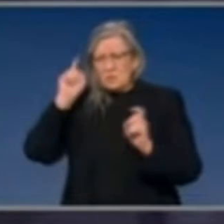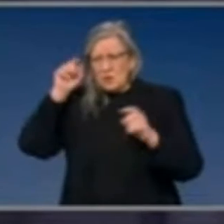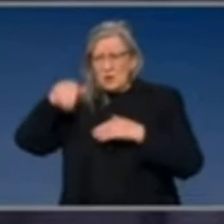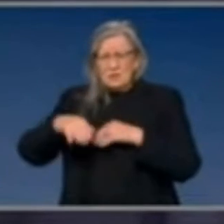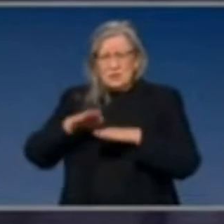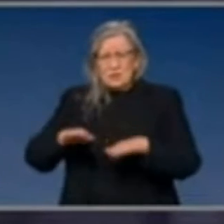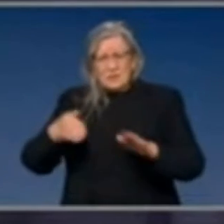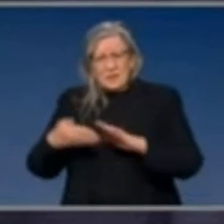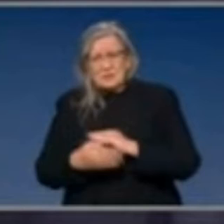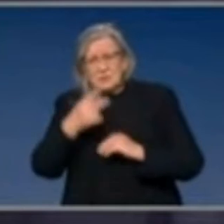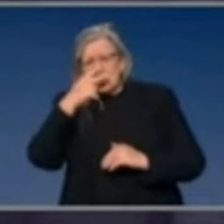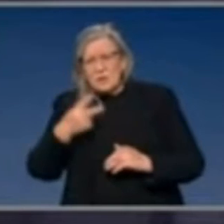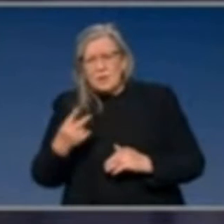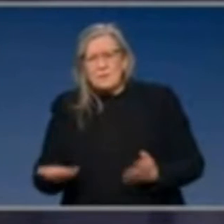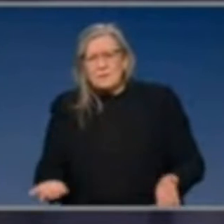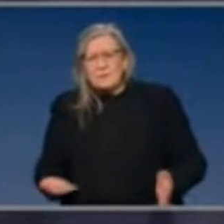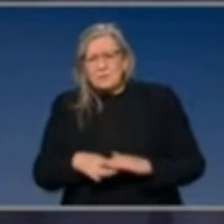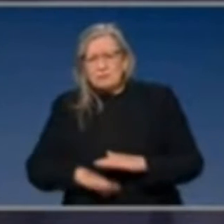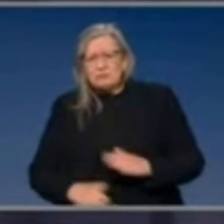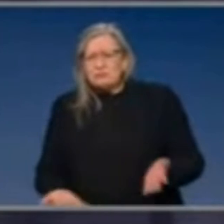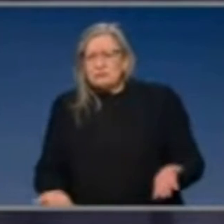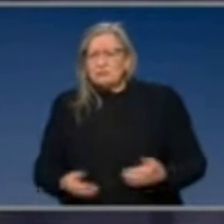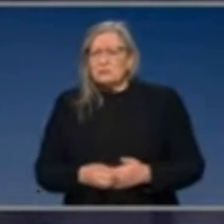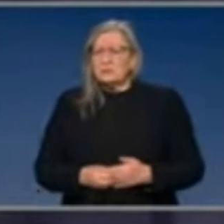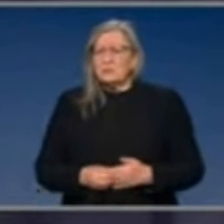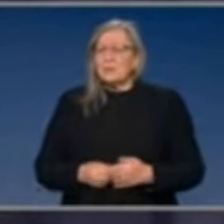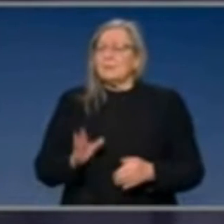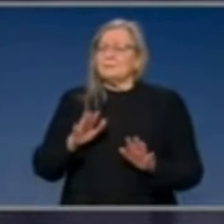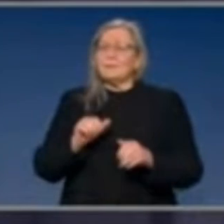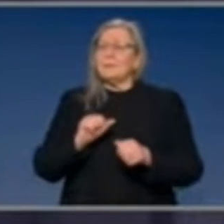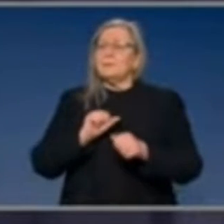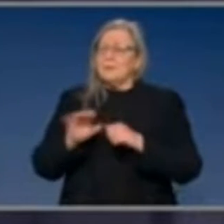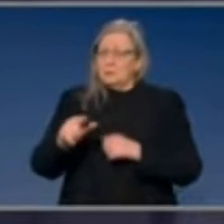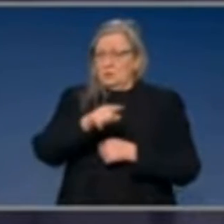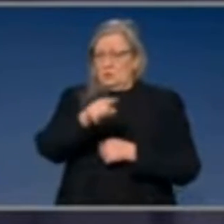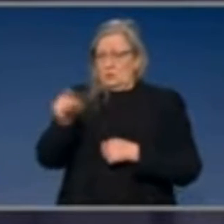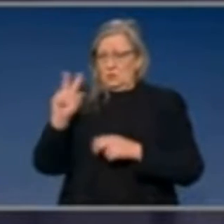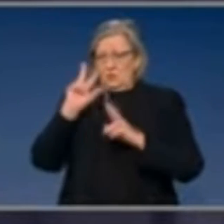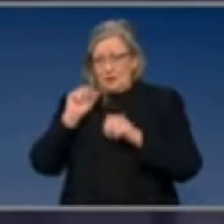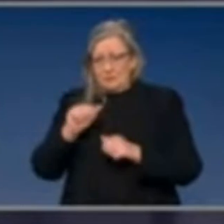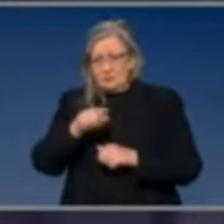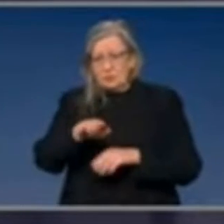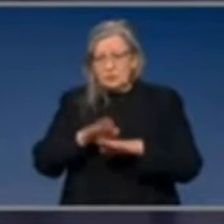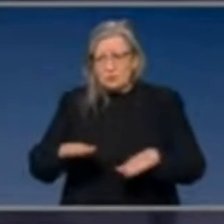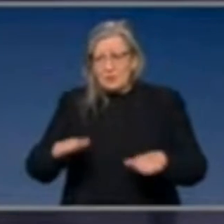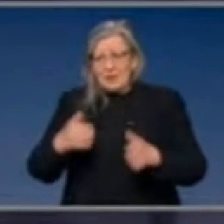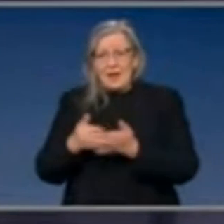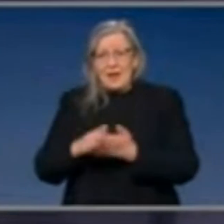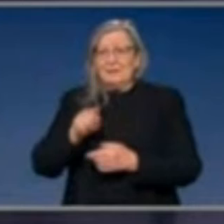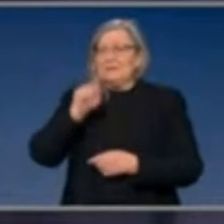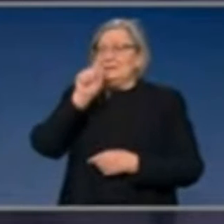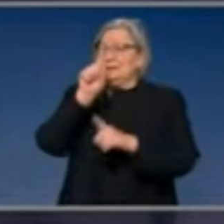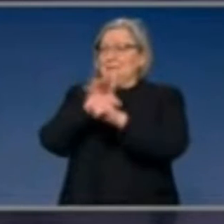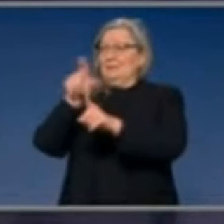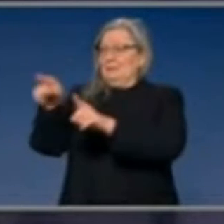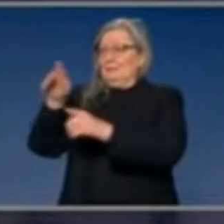turn to Paul. The best way to protect your child is to be vaccinated yourself. We know that most